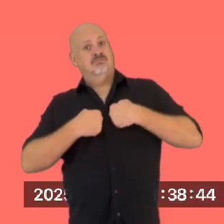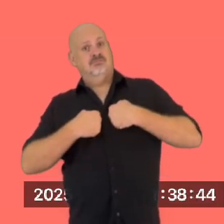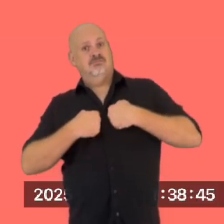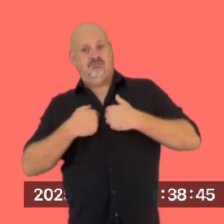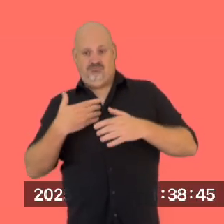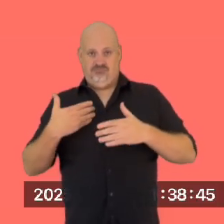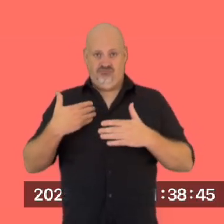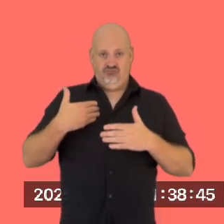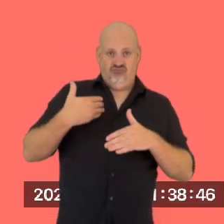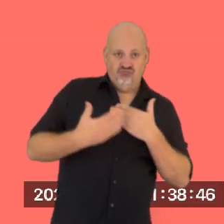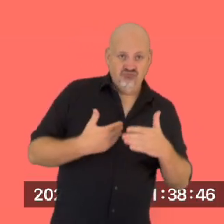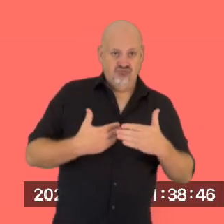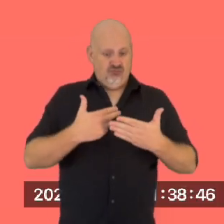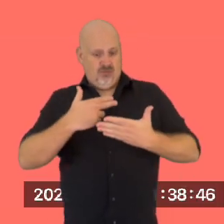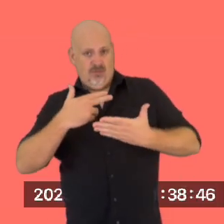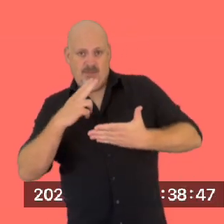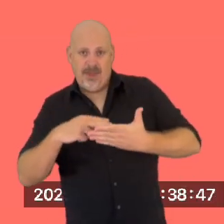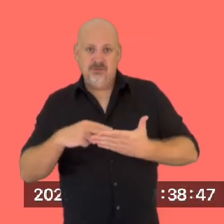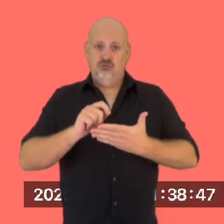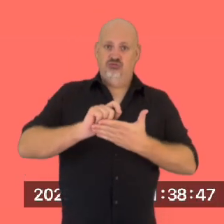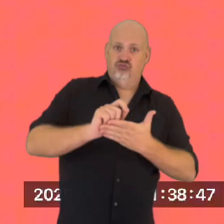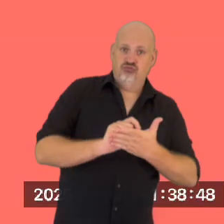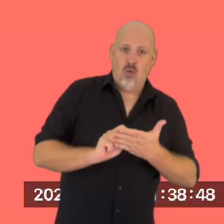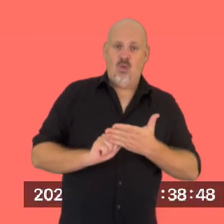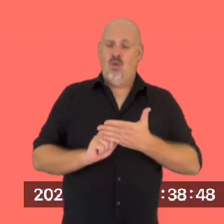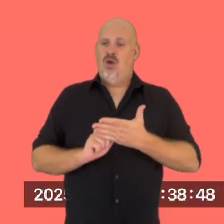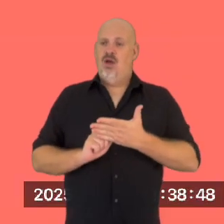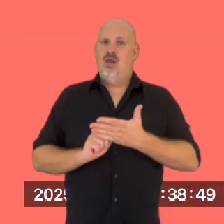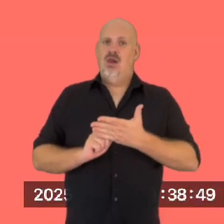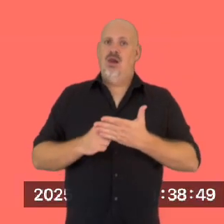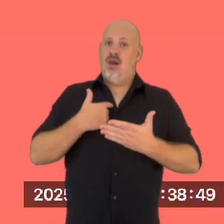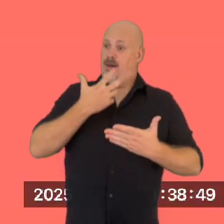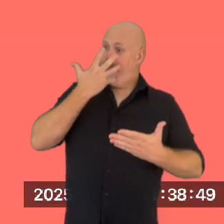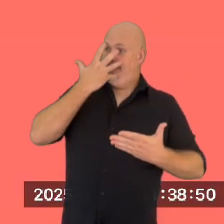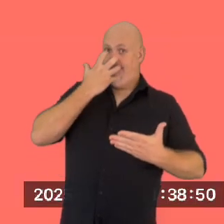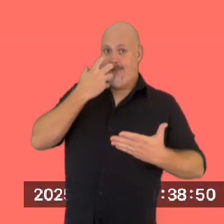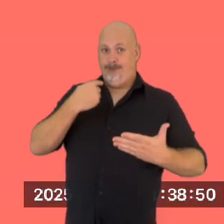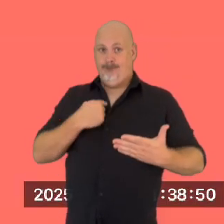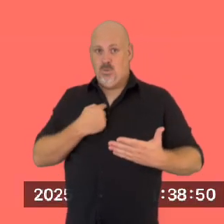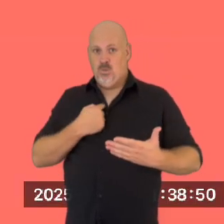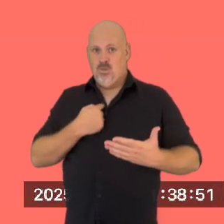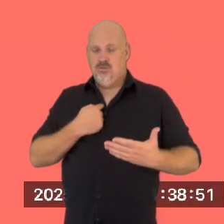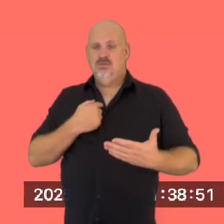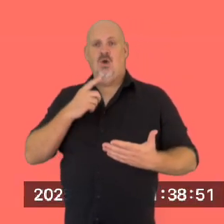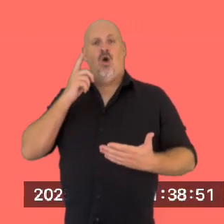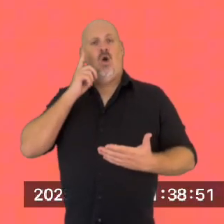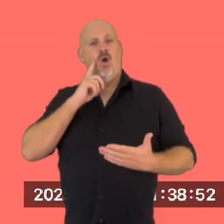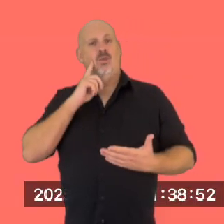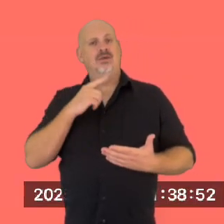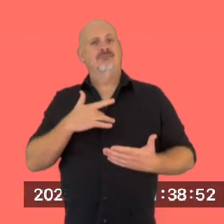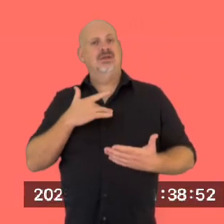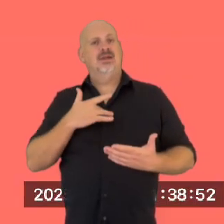when I engage with doing drawings and paintings, whatever my mood has